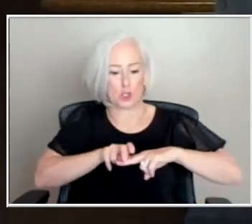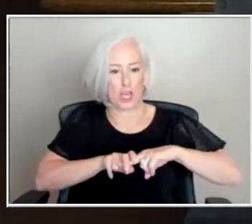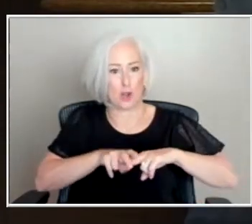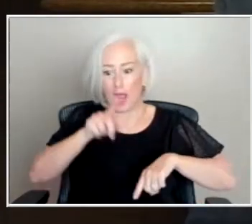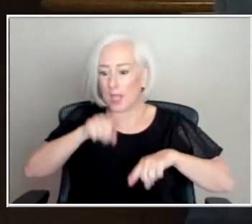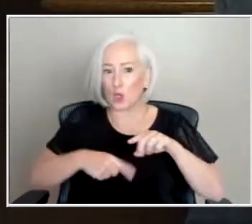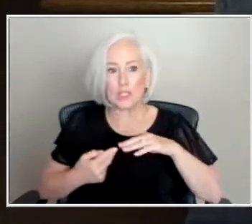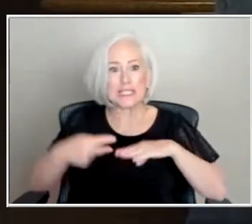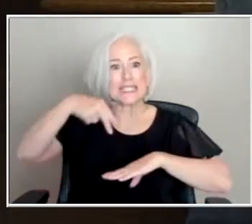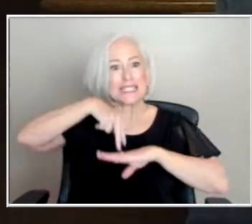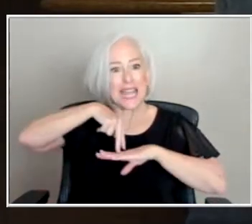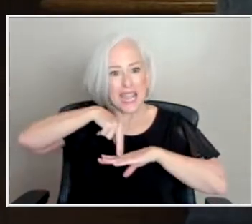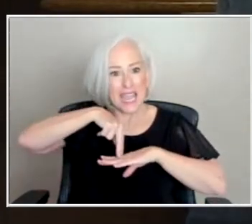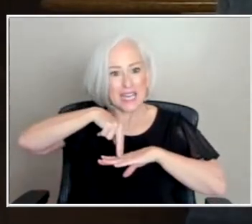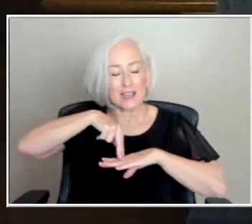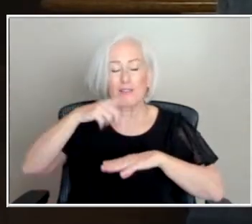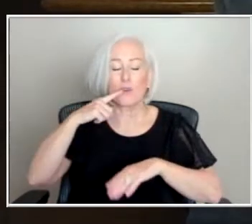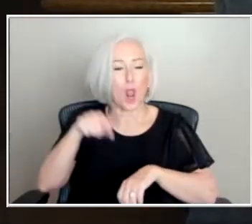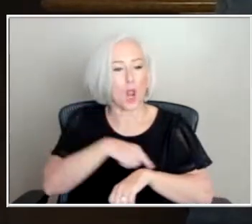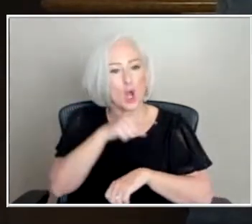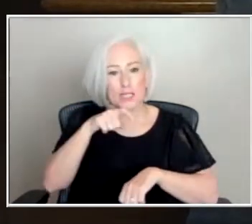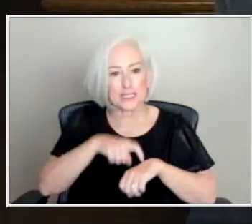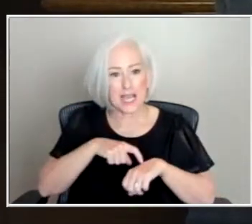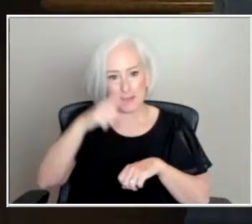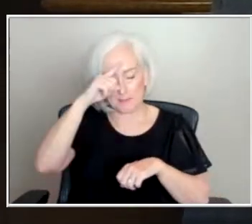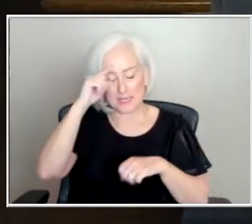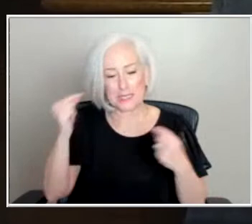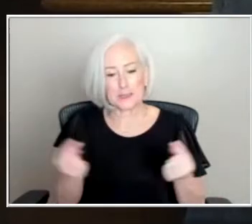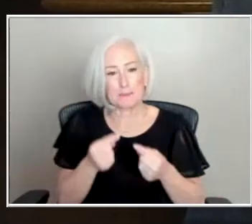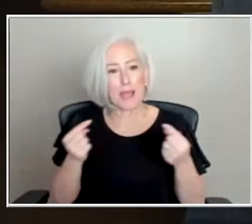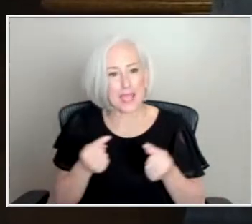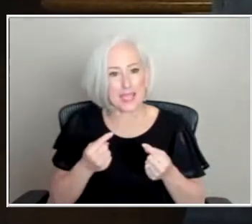couldn't stand for long periods of time because of the pain.